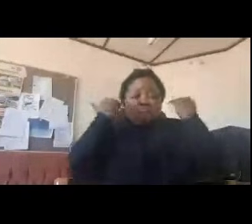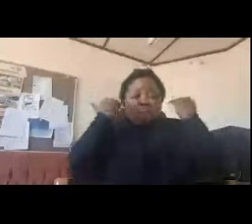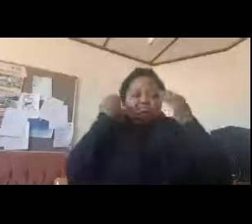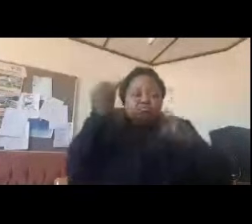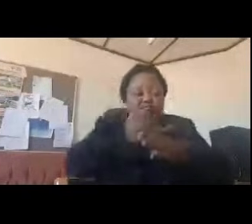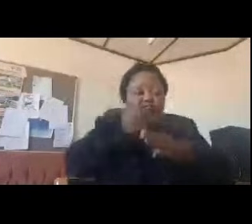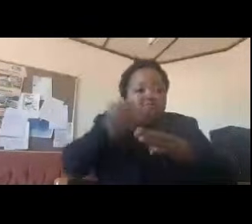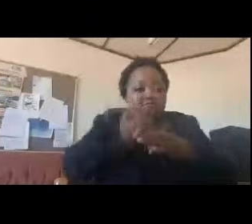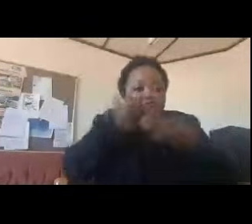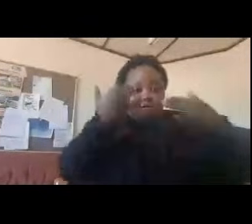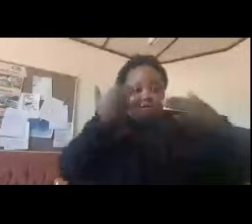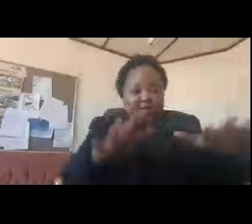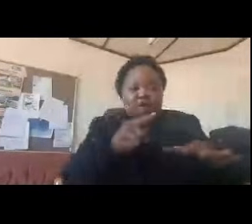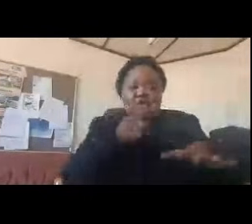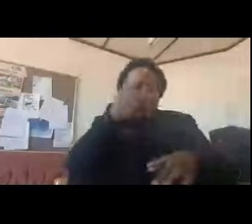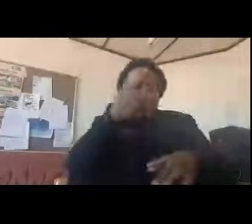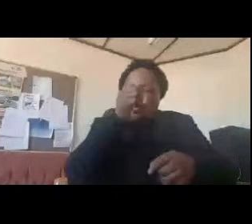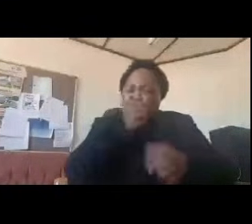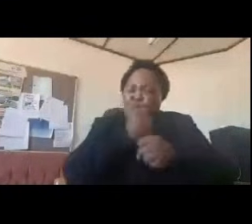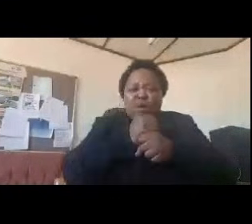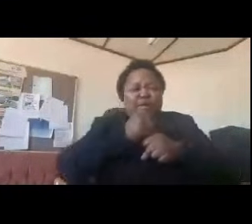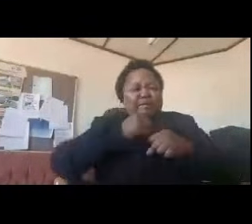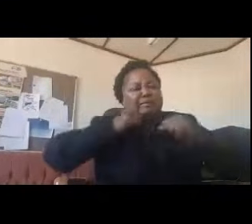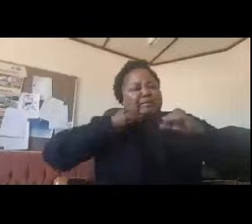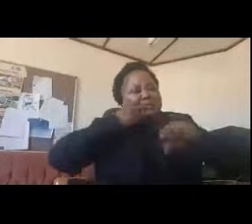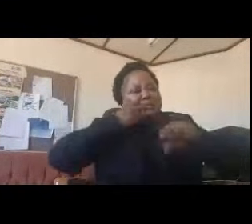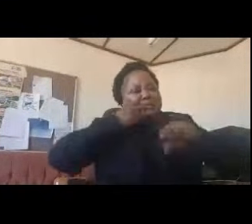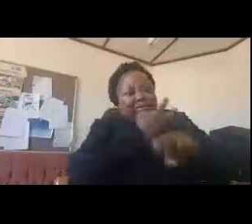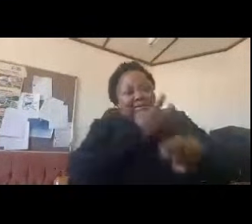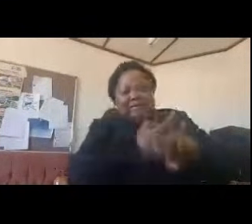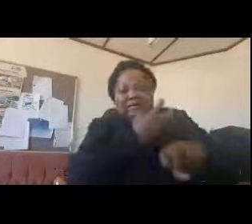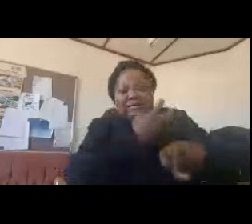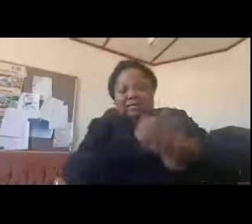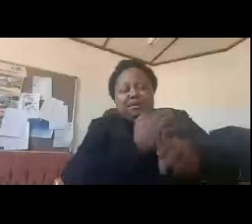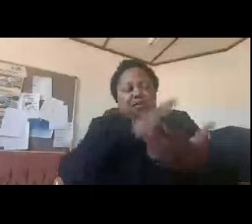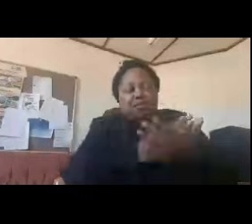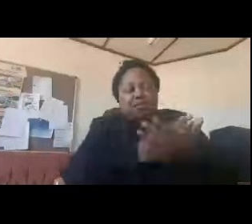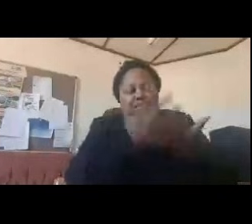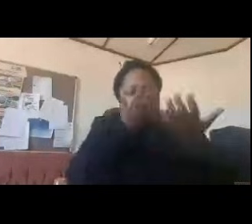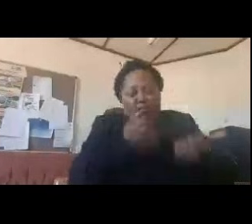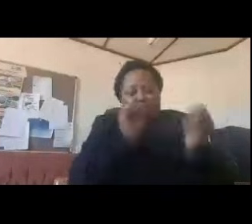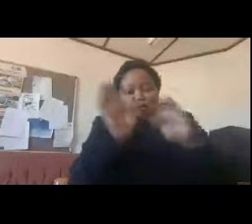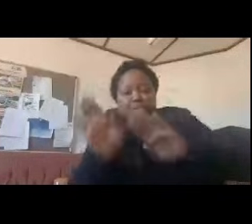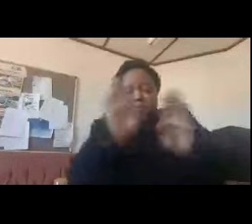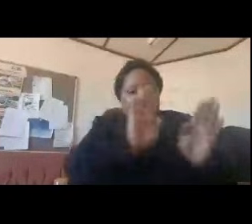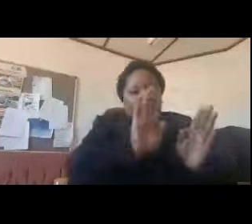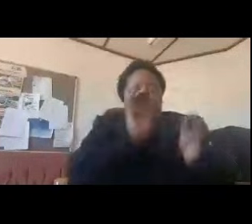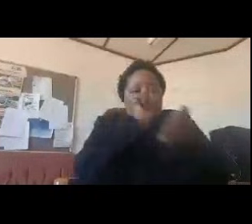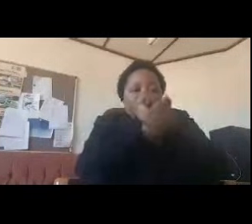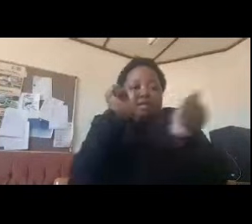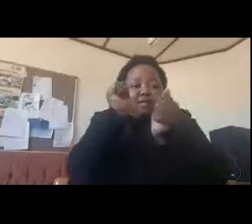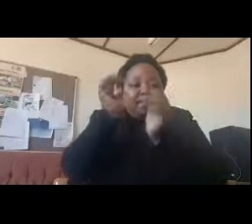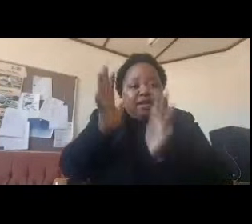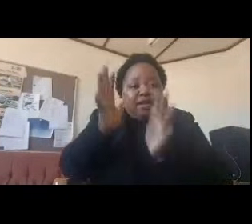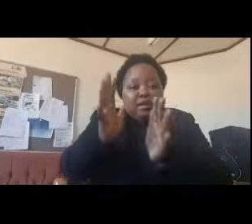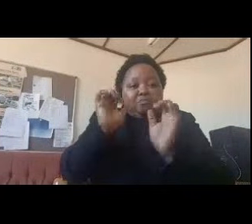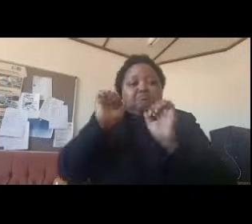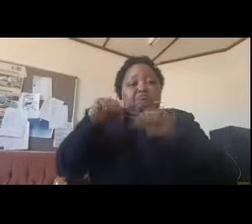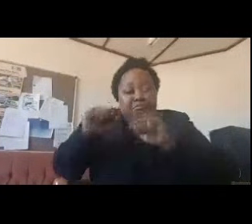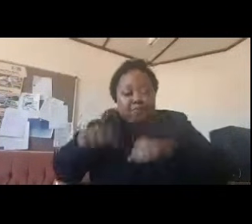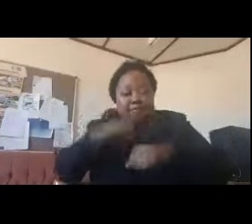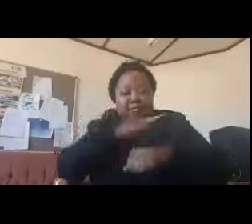You have worked hard. You've built a fortress of protection for survivors. And yet, the violence